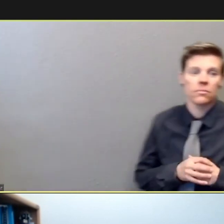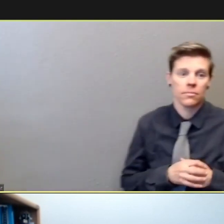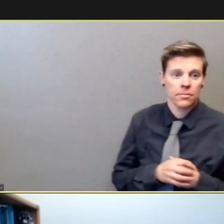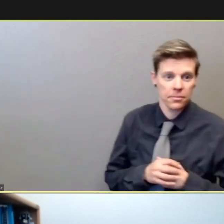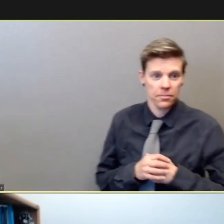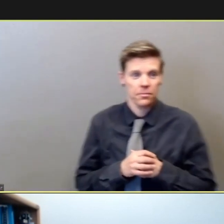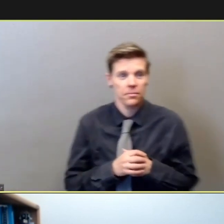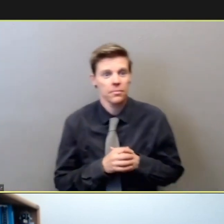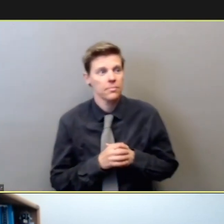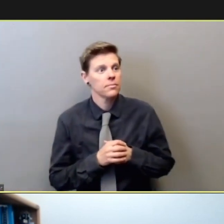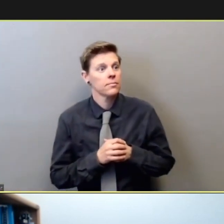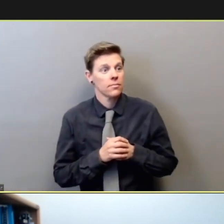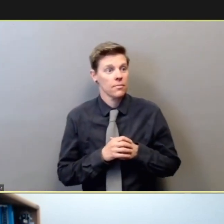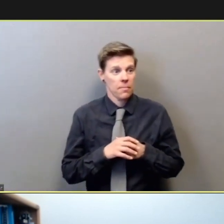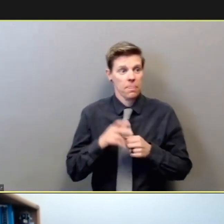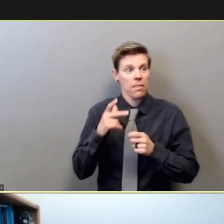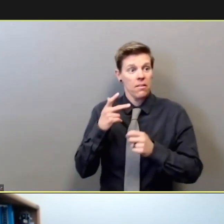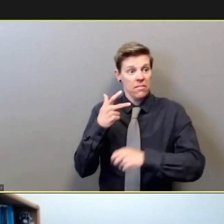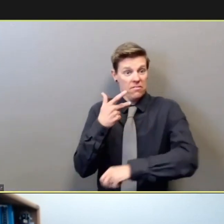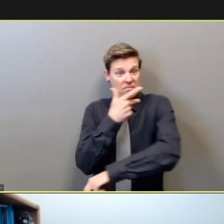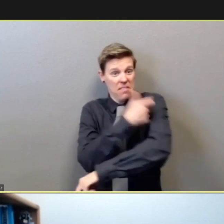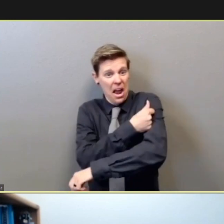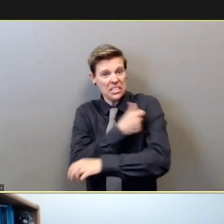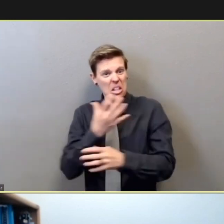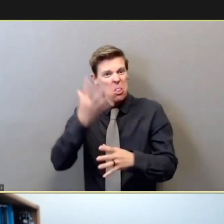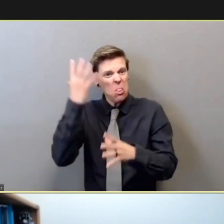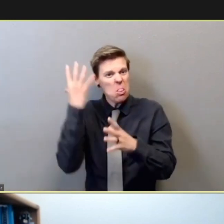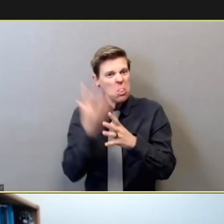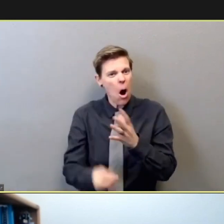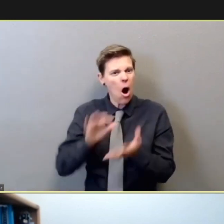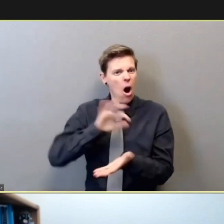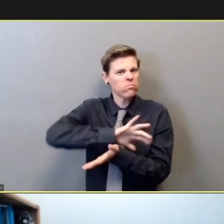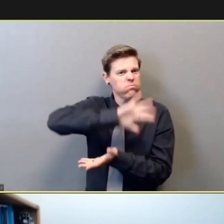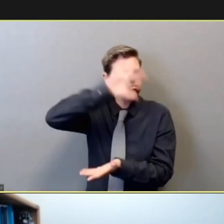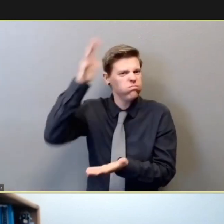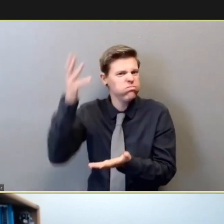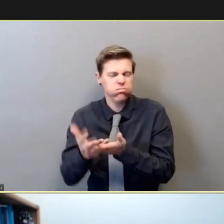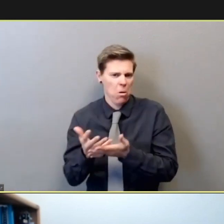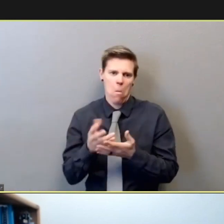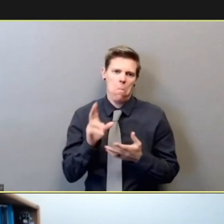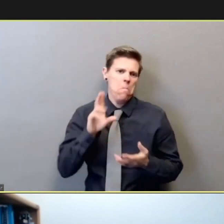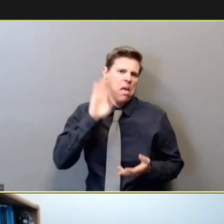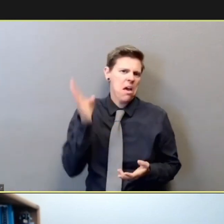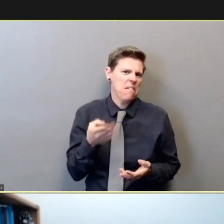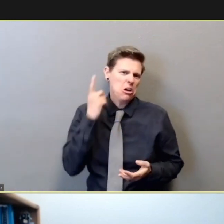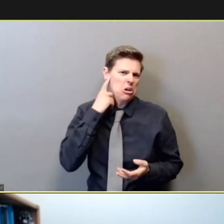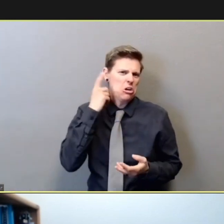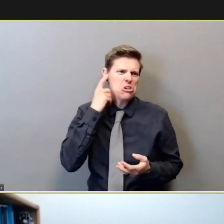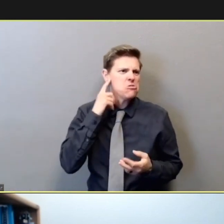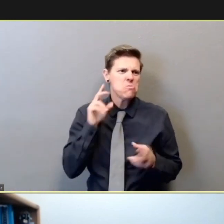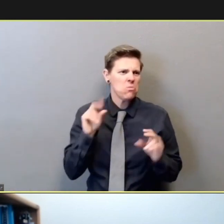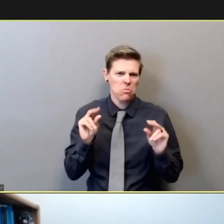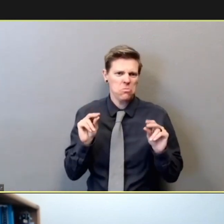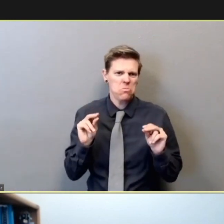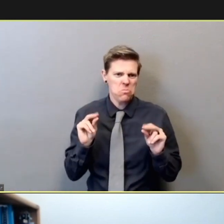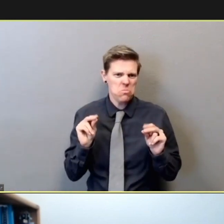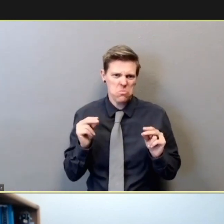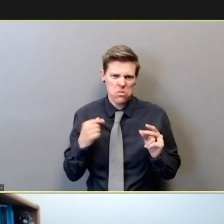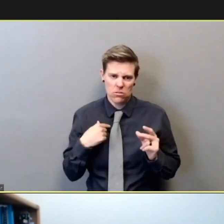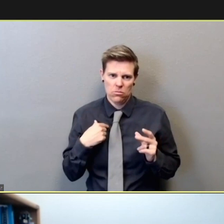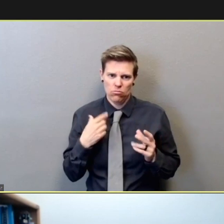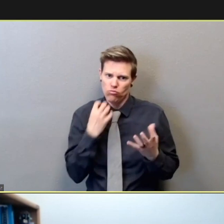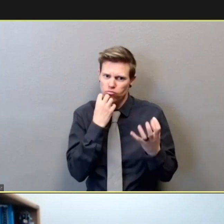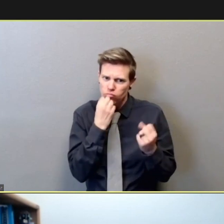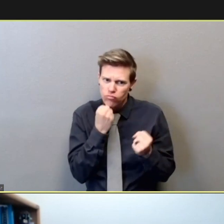to waste. I'm not aware of any vaccine being discarded because it went to waste. Right. And that, so that's a good point. Yeah, we were